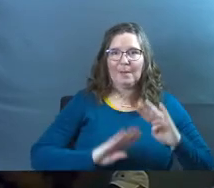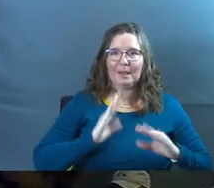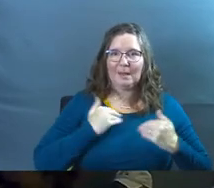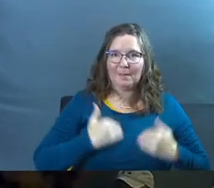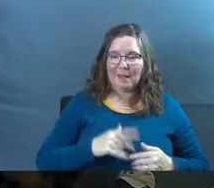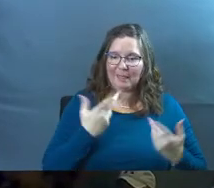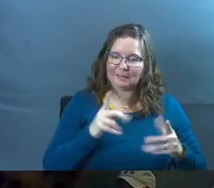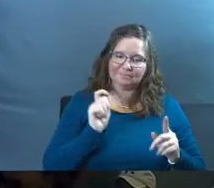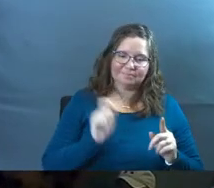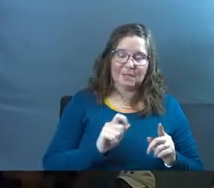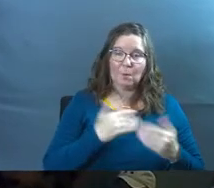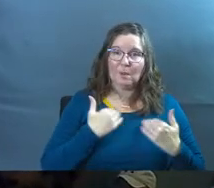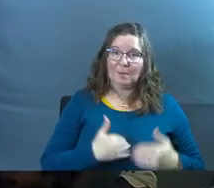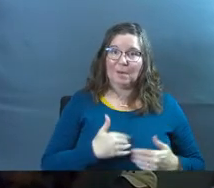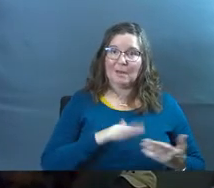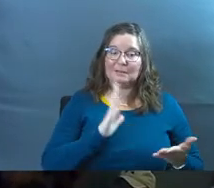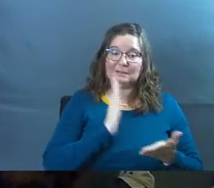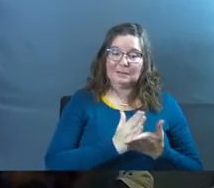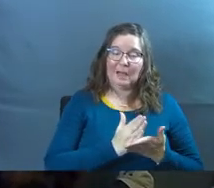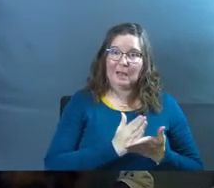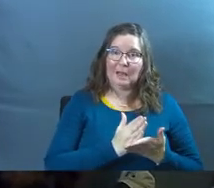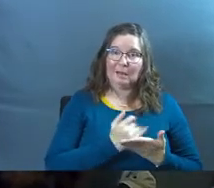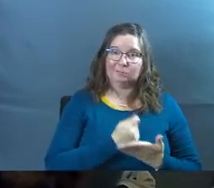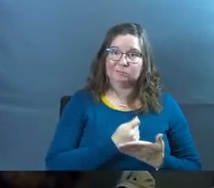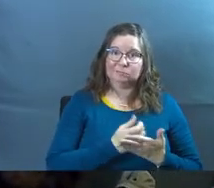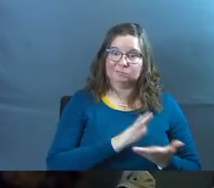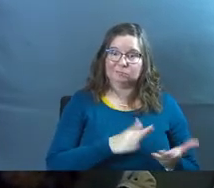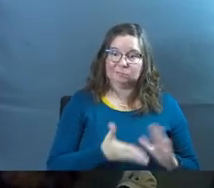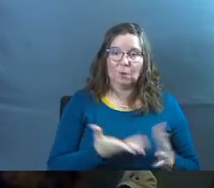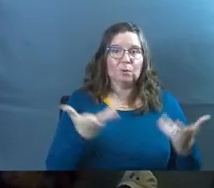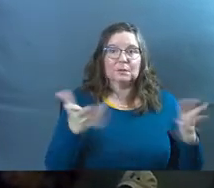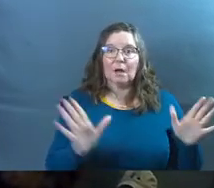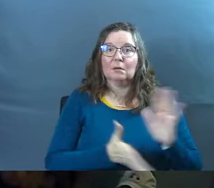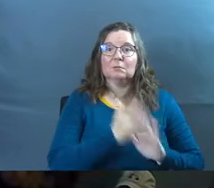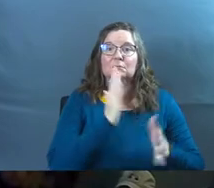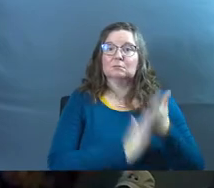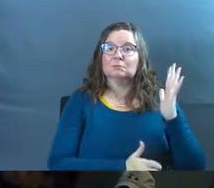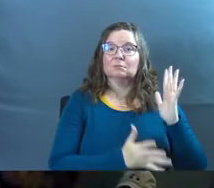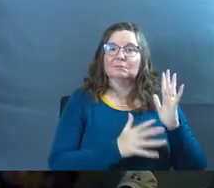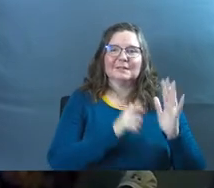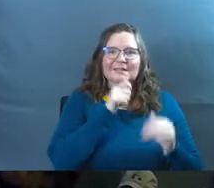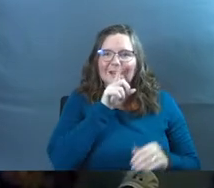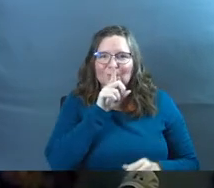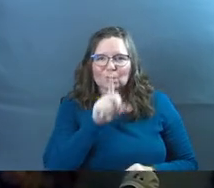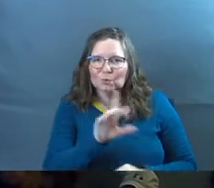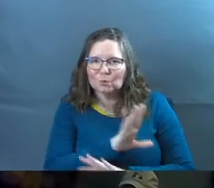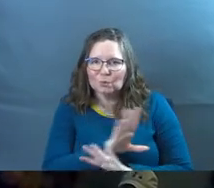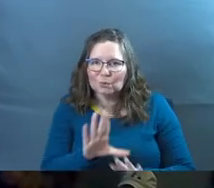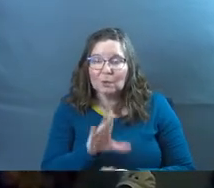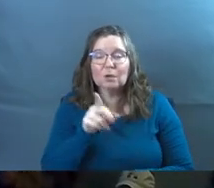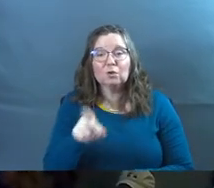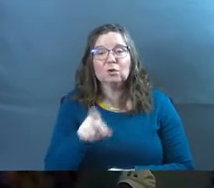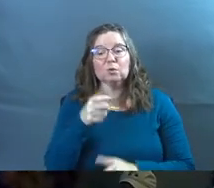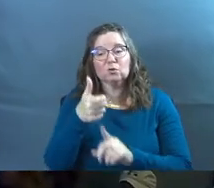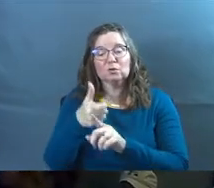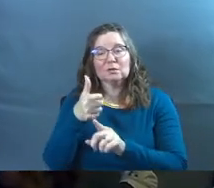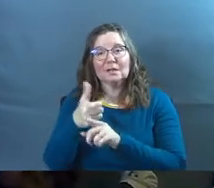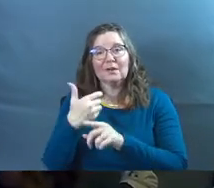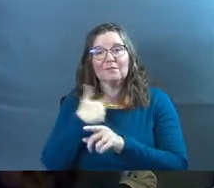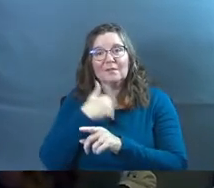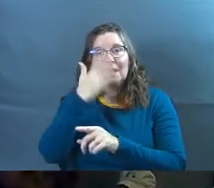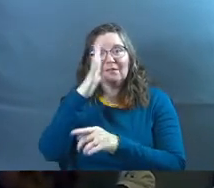and that's it. When the biological body stops being biological, we're done. Our essence is done. That's not true. You are a